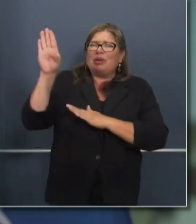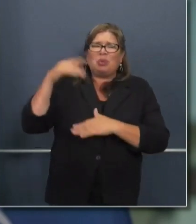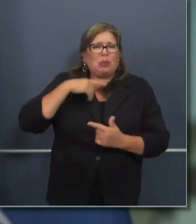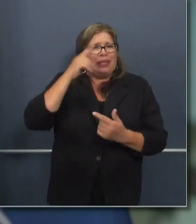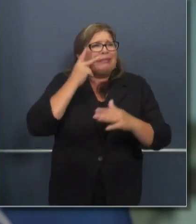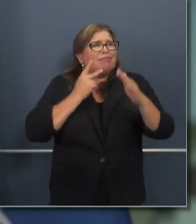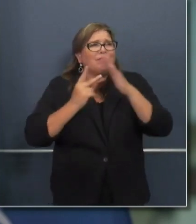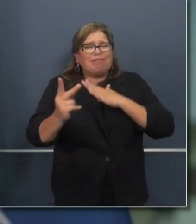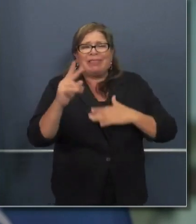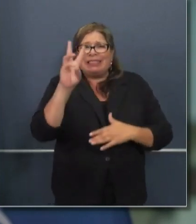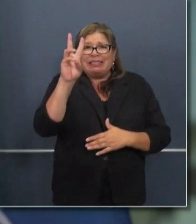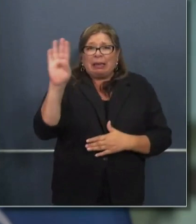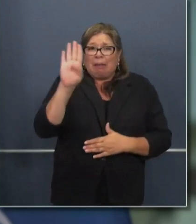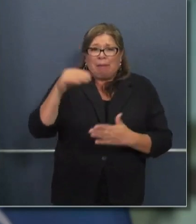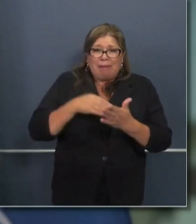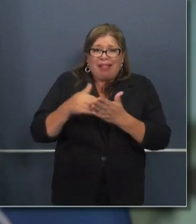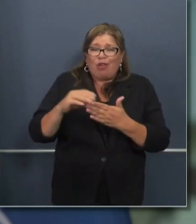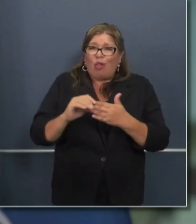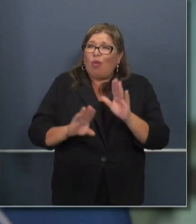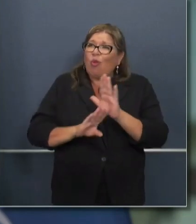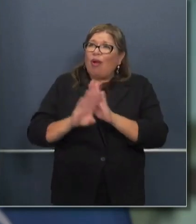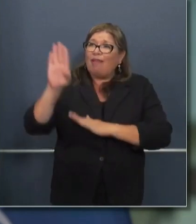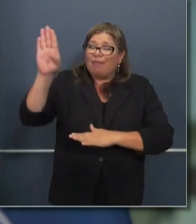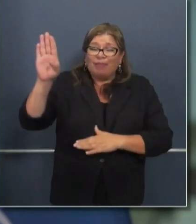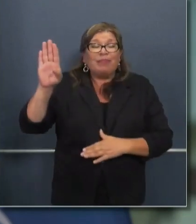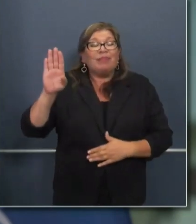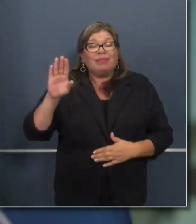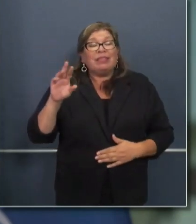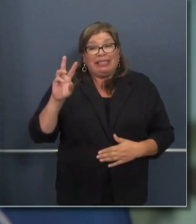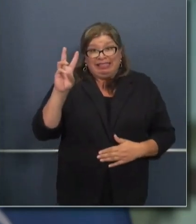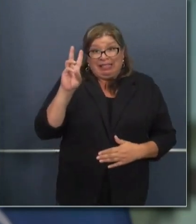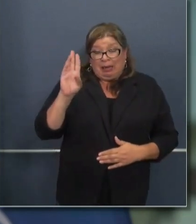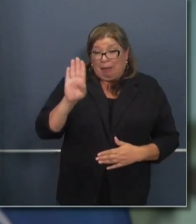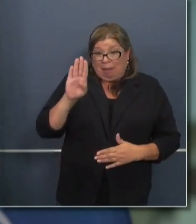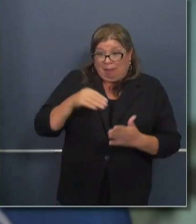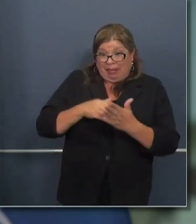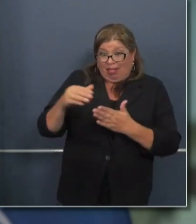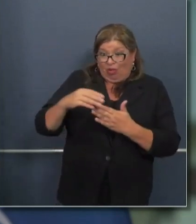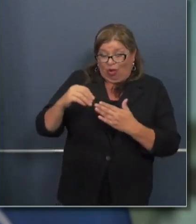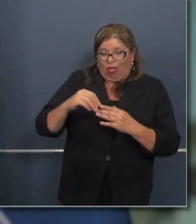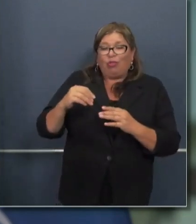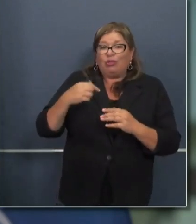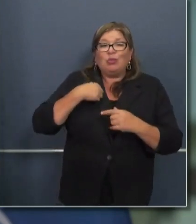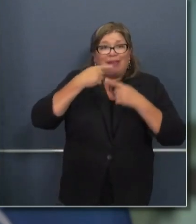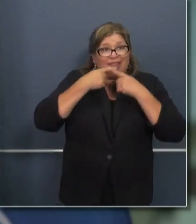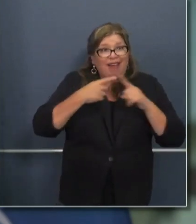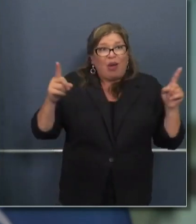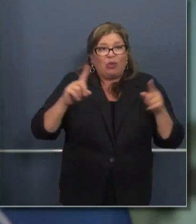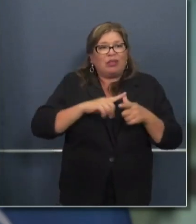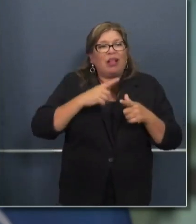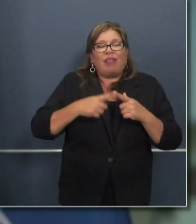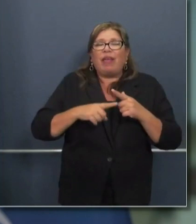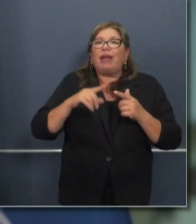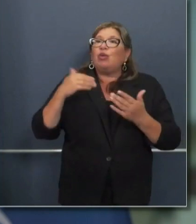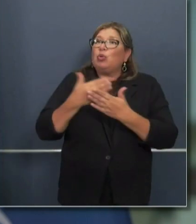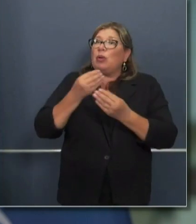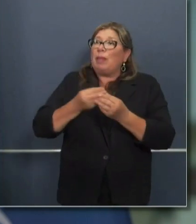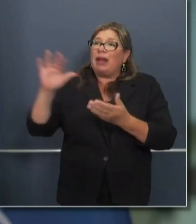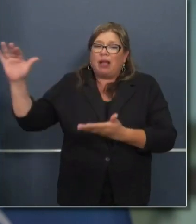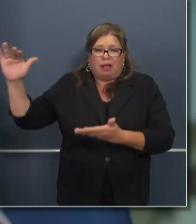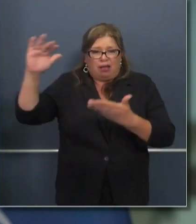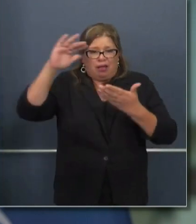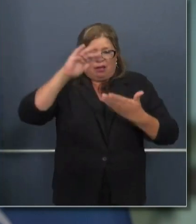about a month after I announced that budget, new revenue came in that was ahead of what we had even anticipated,